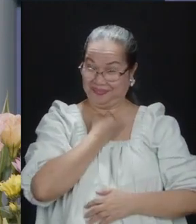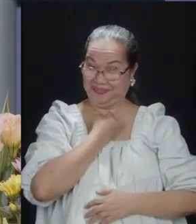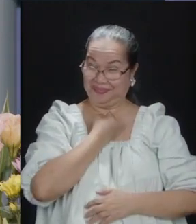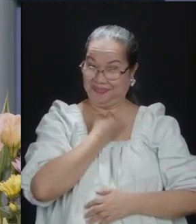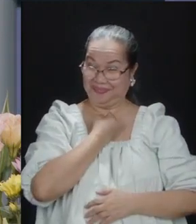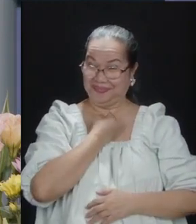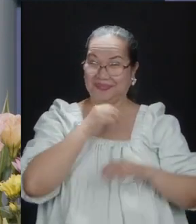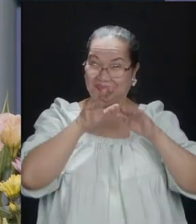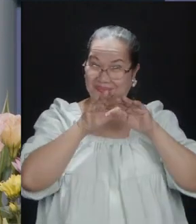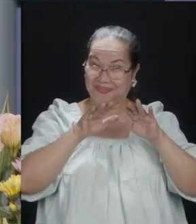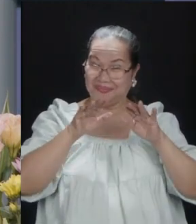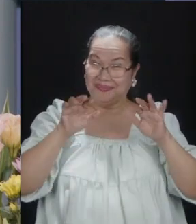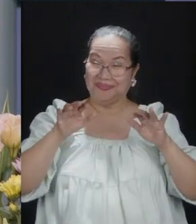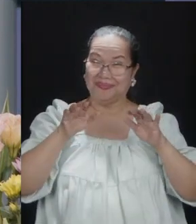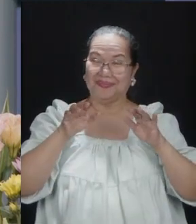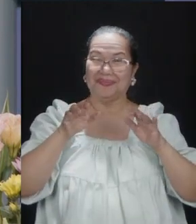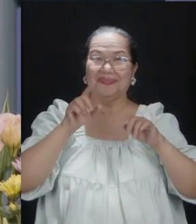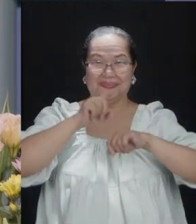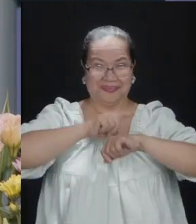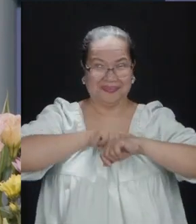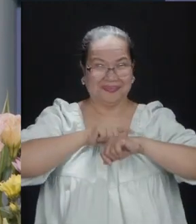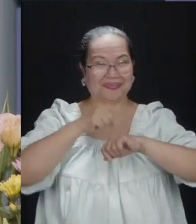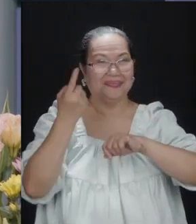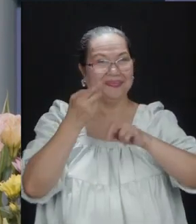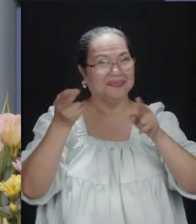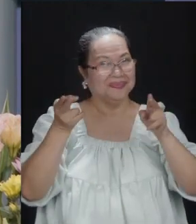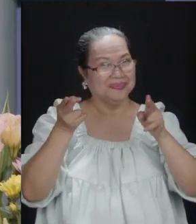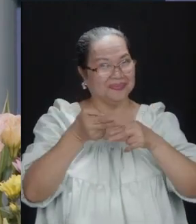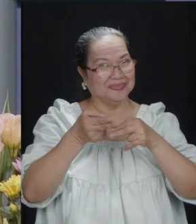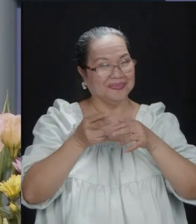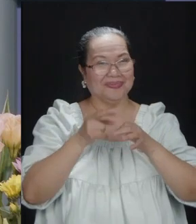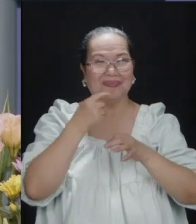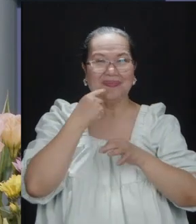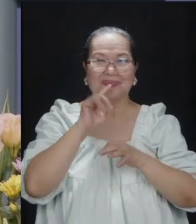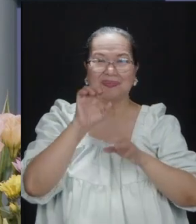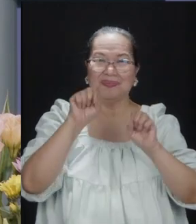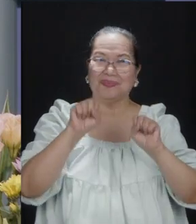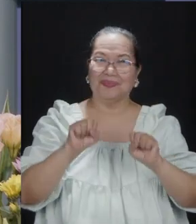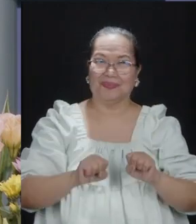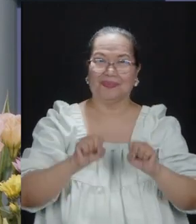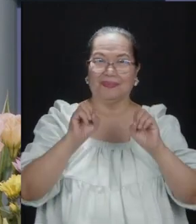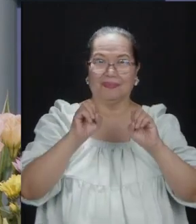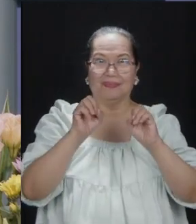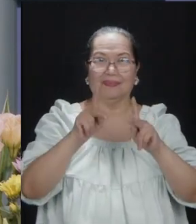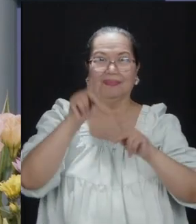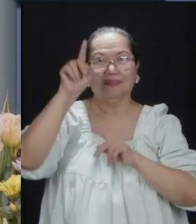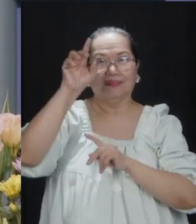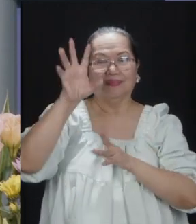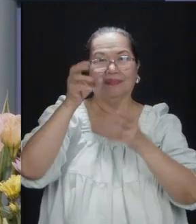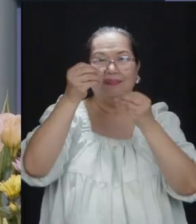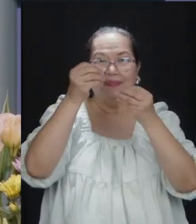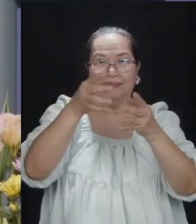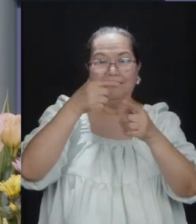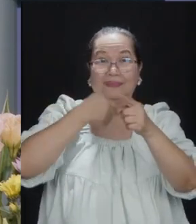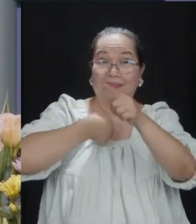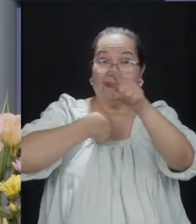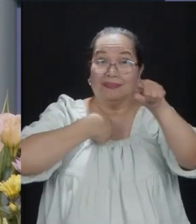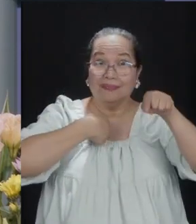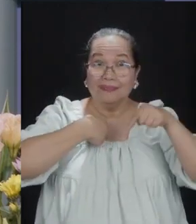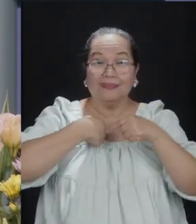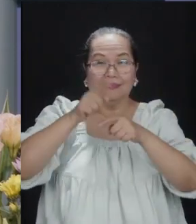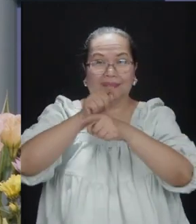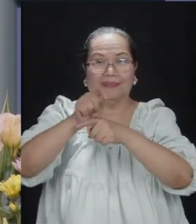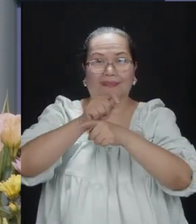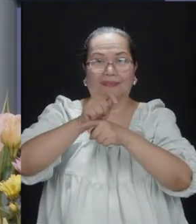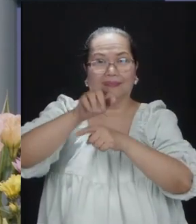be with us for a season, and that season is an opportunity that God gives us to train